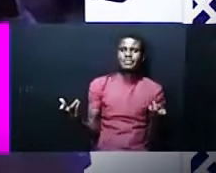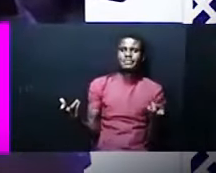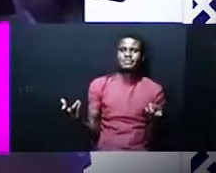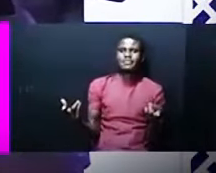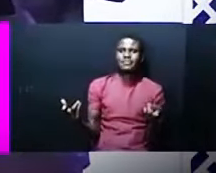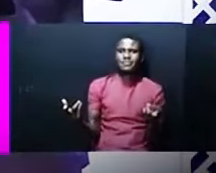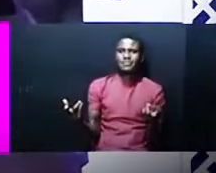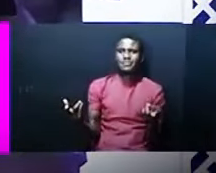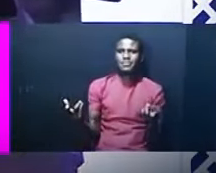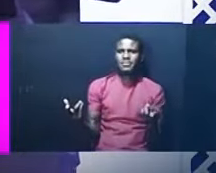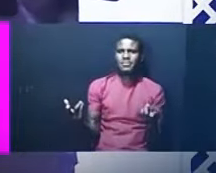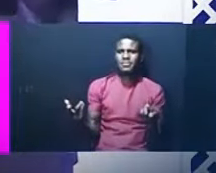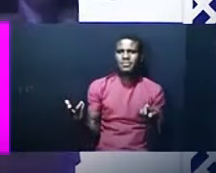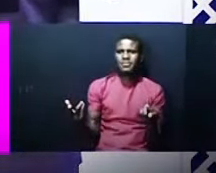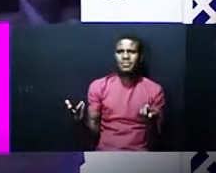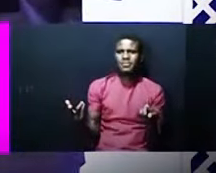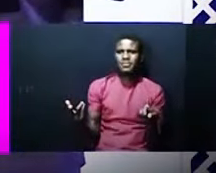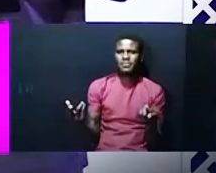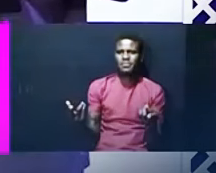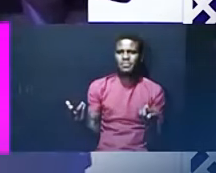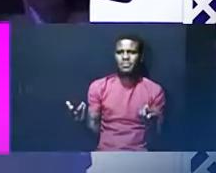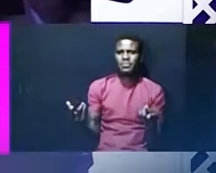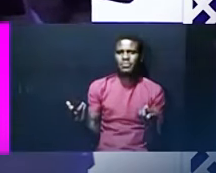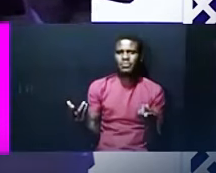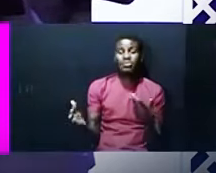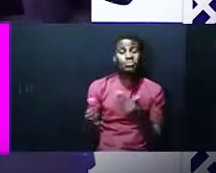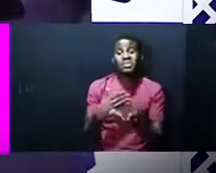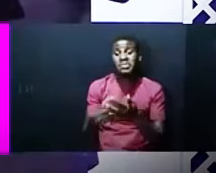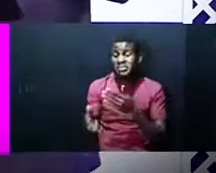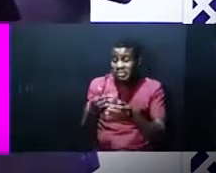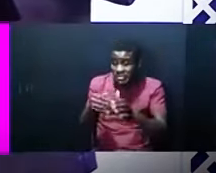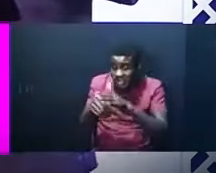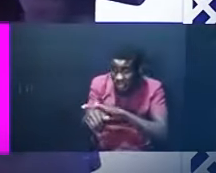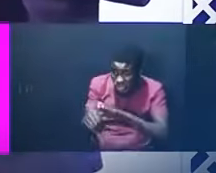Bibiara Nikukwema, what do you mean, dear? And I said, what do you hunt?